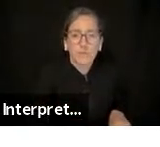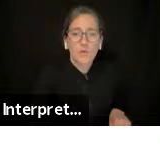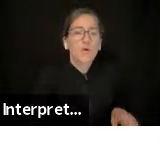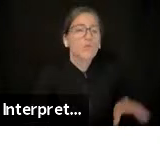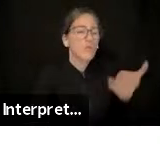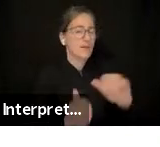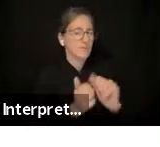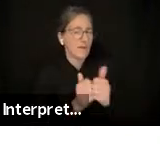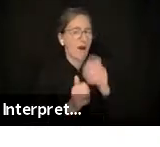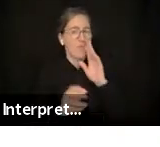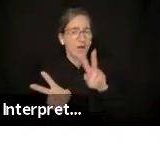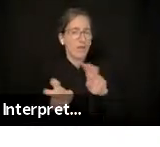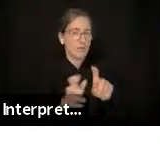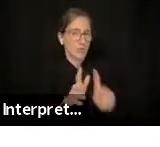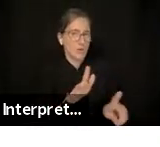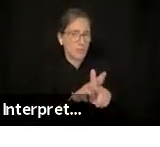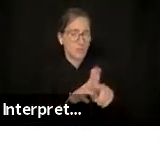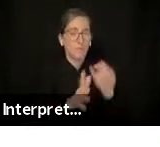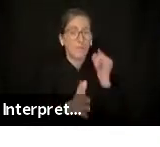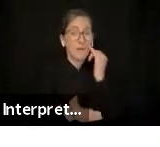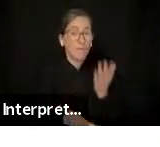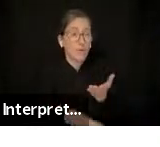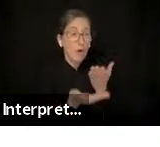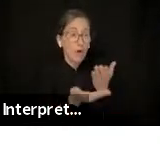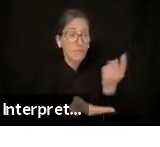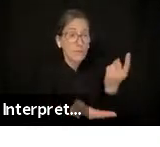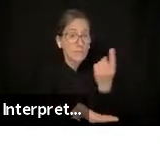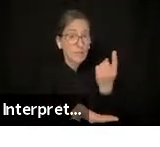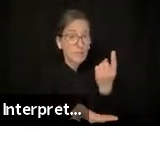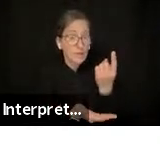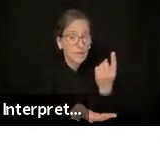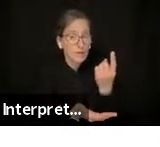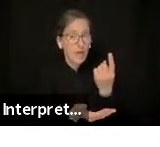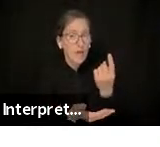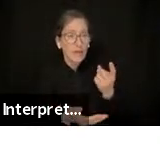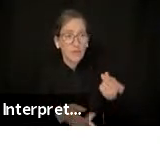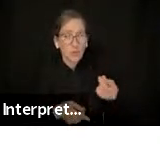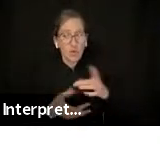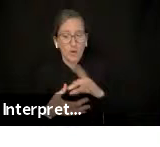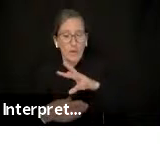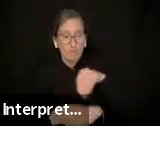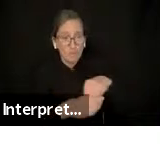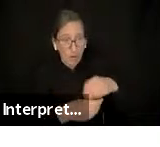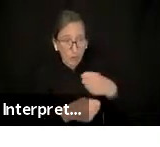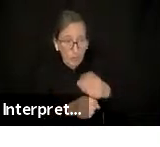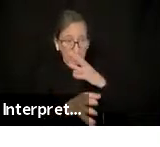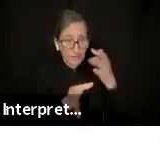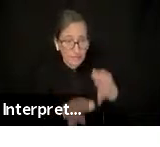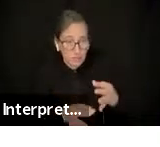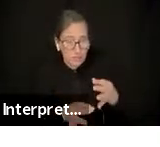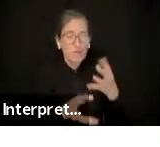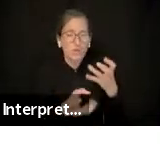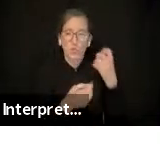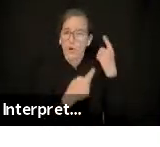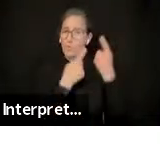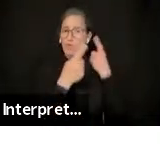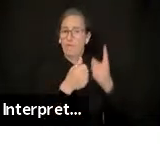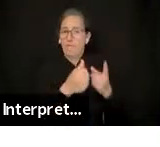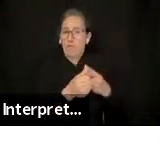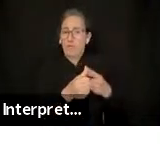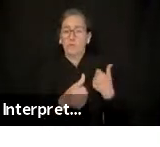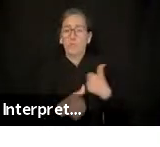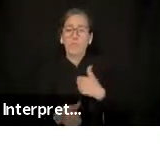something and you are making a decision. You just want to think about it. And again, we're here to help you talk through any issue.